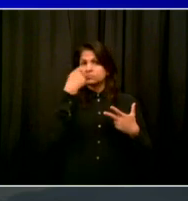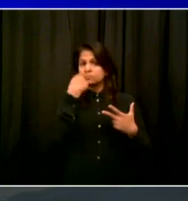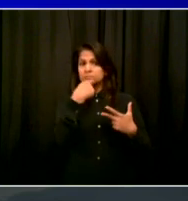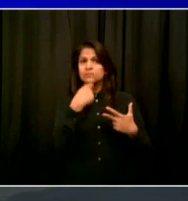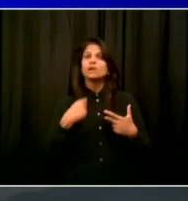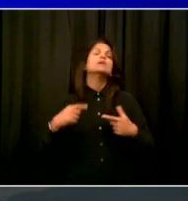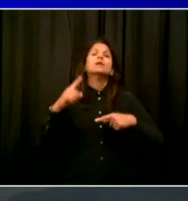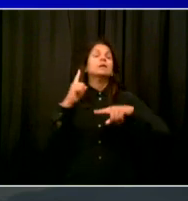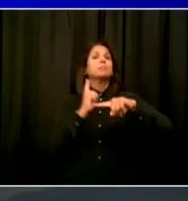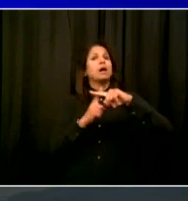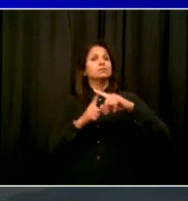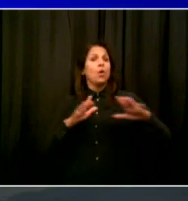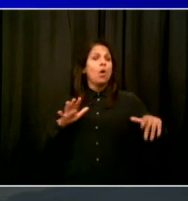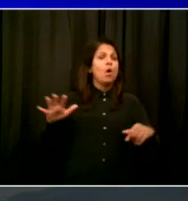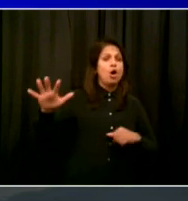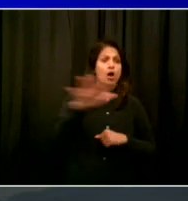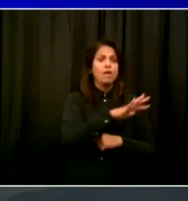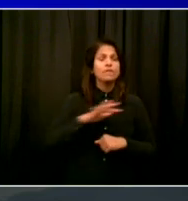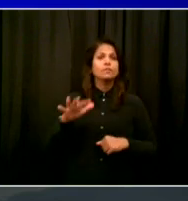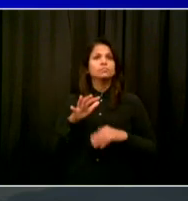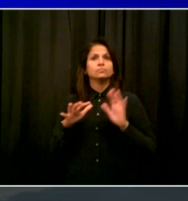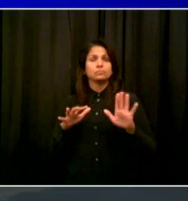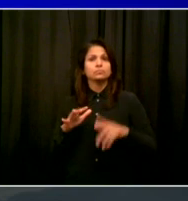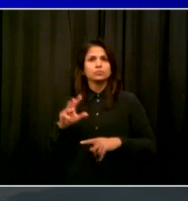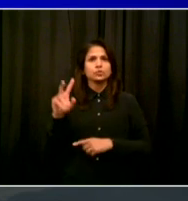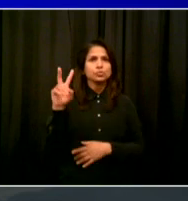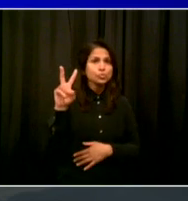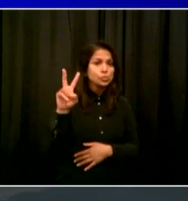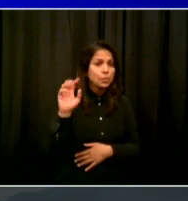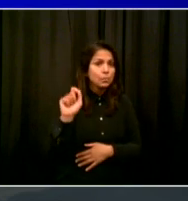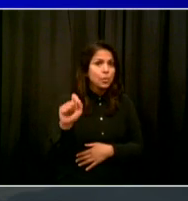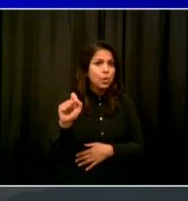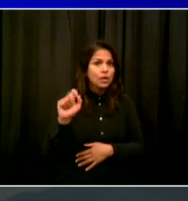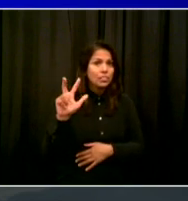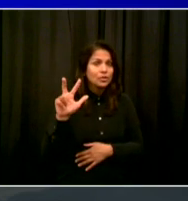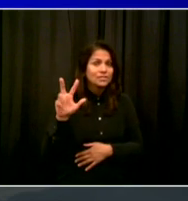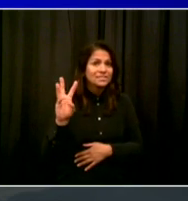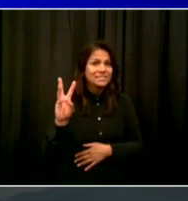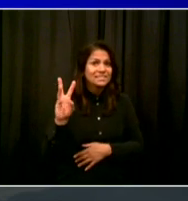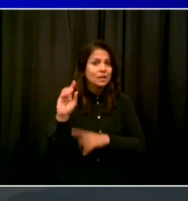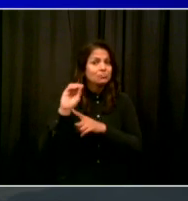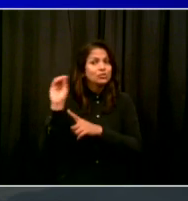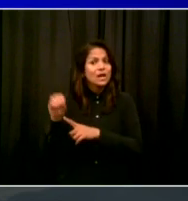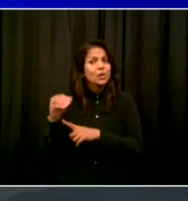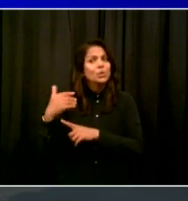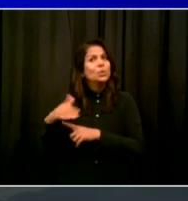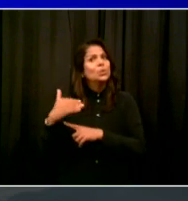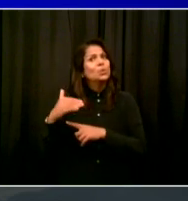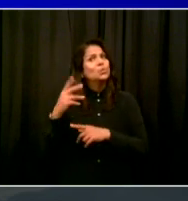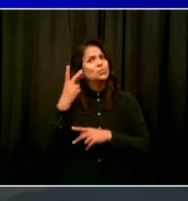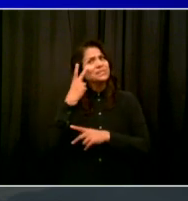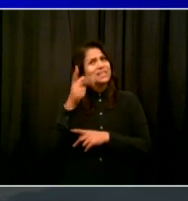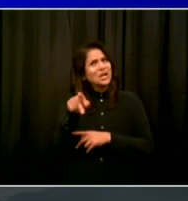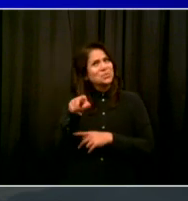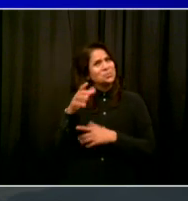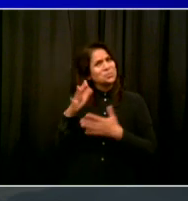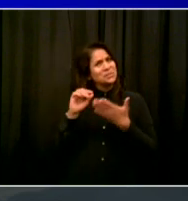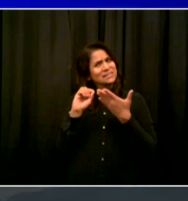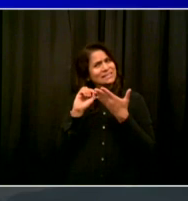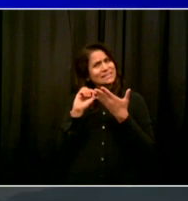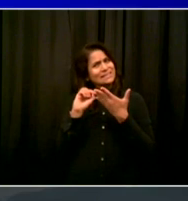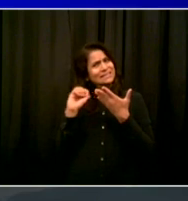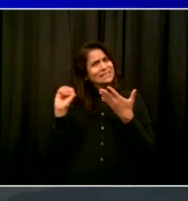report 2.36%, very worrisome. 7-day rolling average, 2.21%, highest we've seen in a long